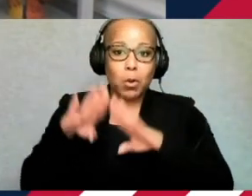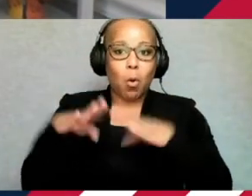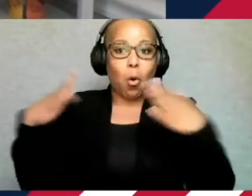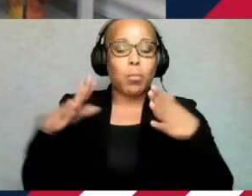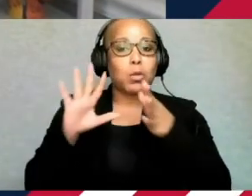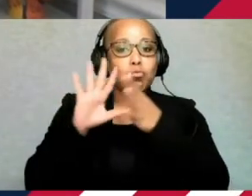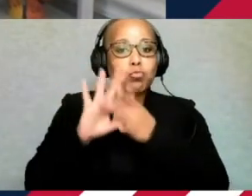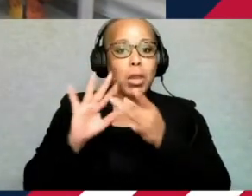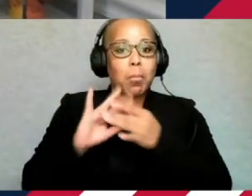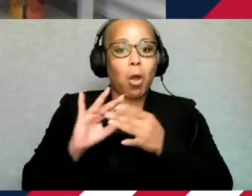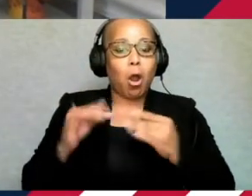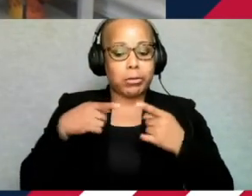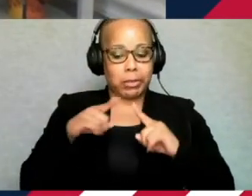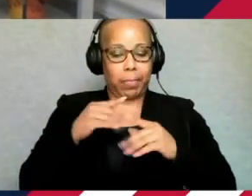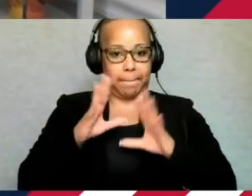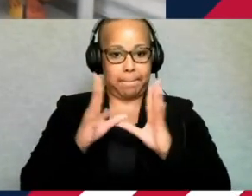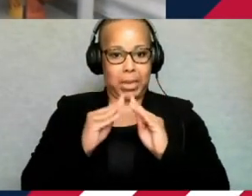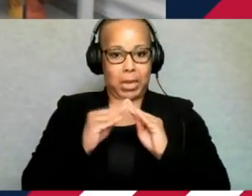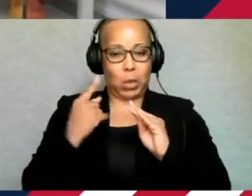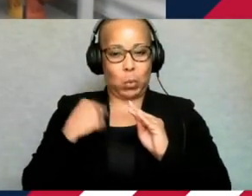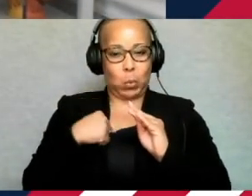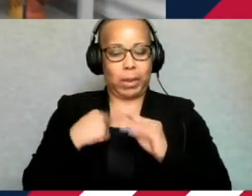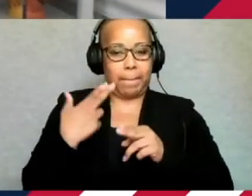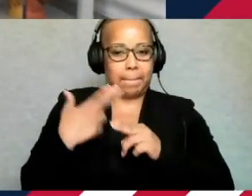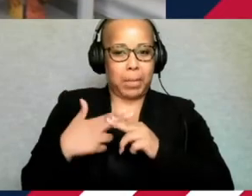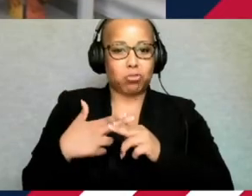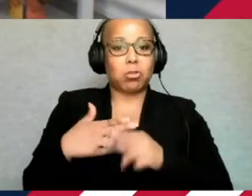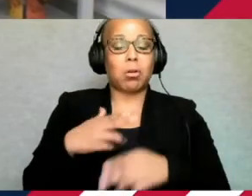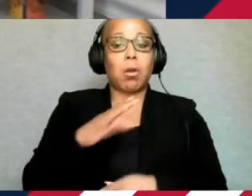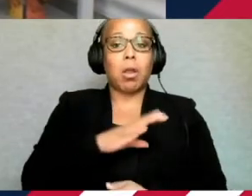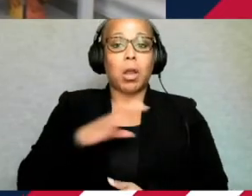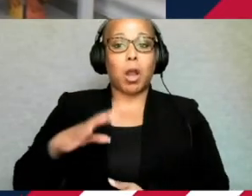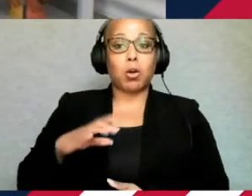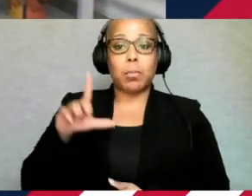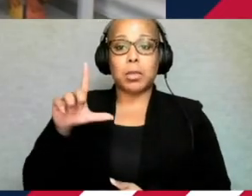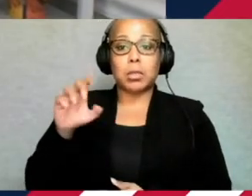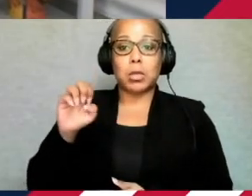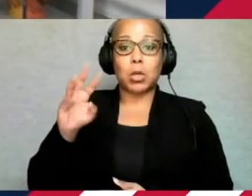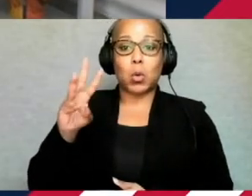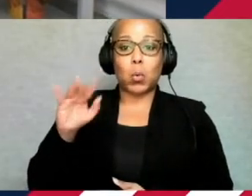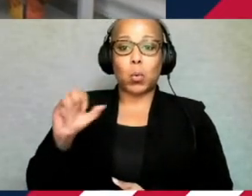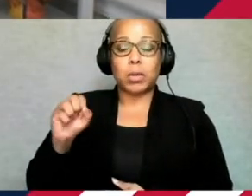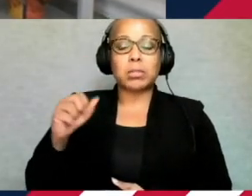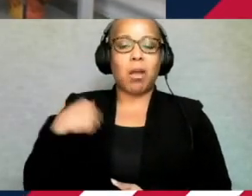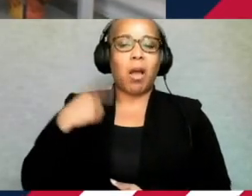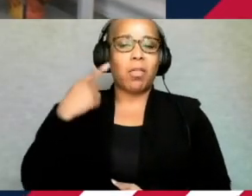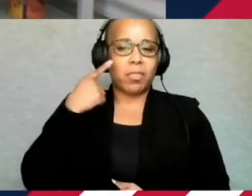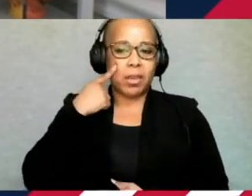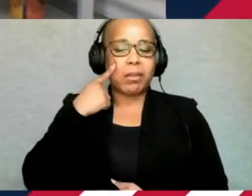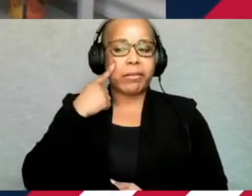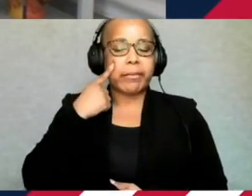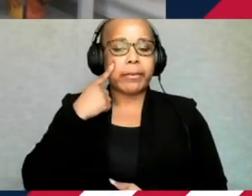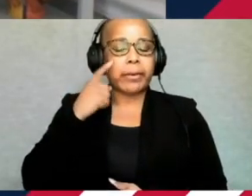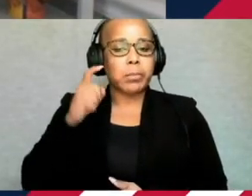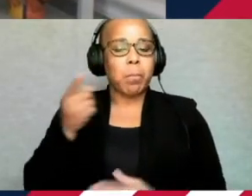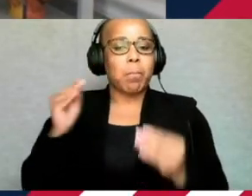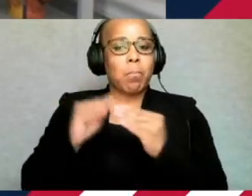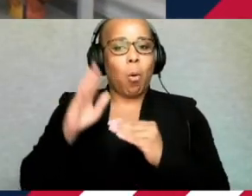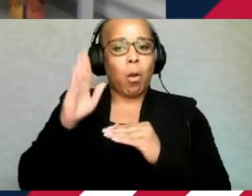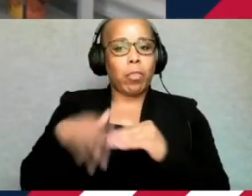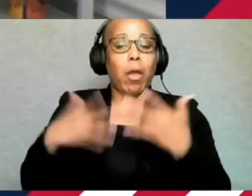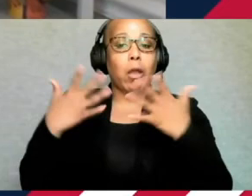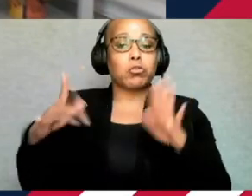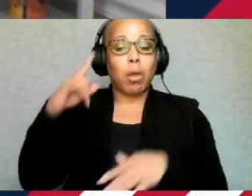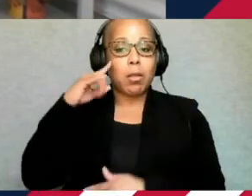in the meeting we had mentioned Congressman Lewis, but I think he deserves a little bit more than a mention. I would love to do